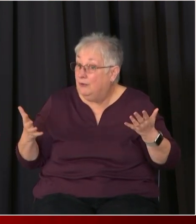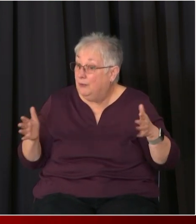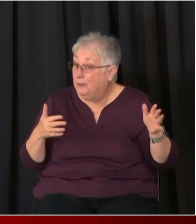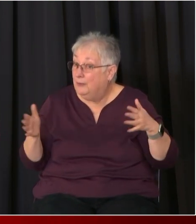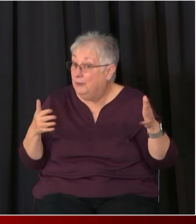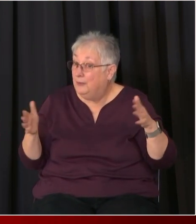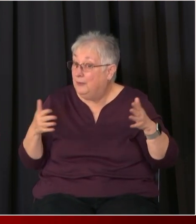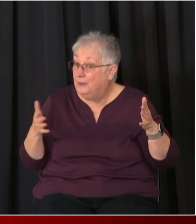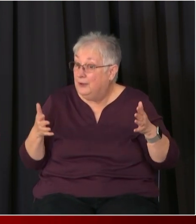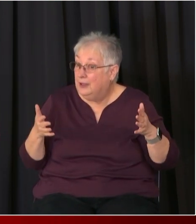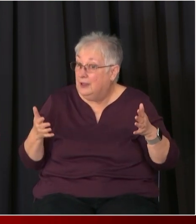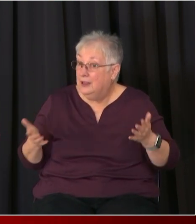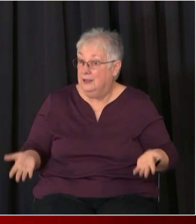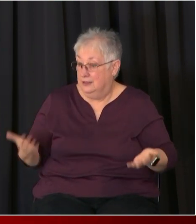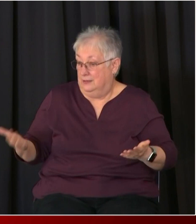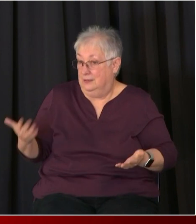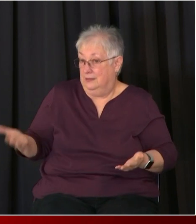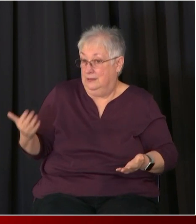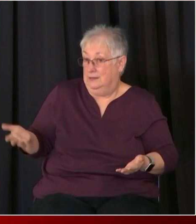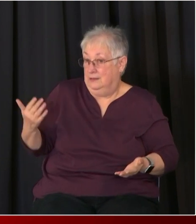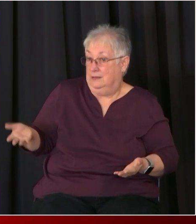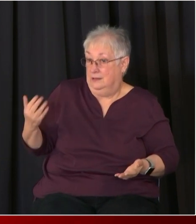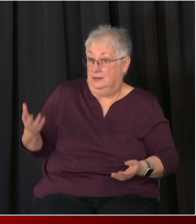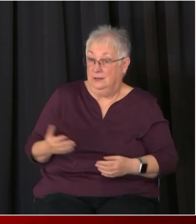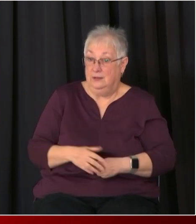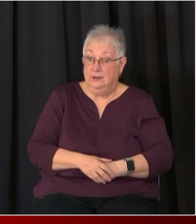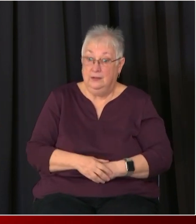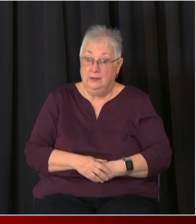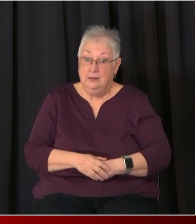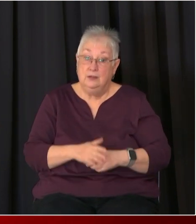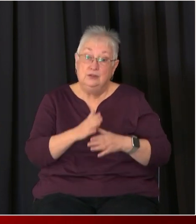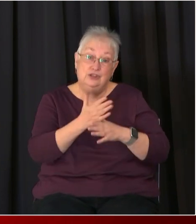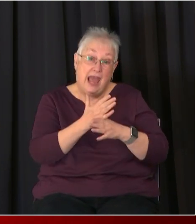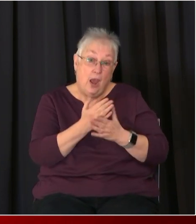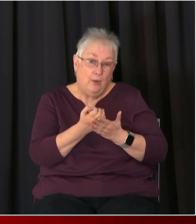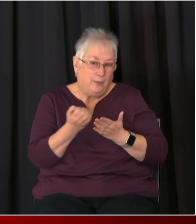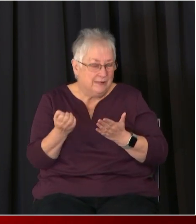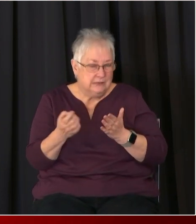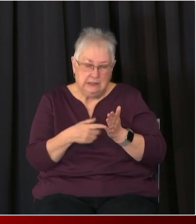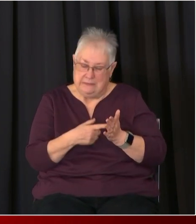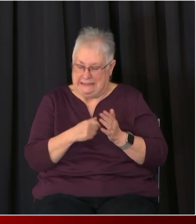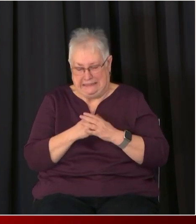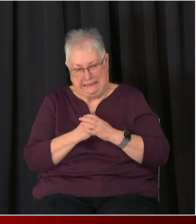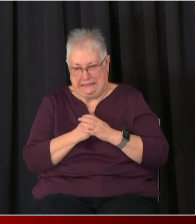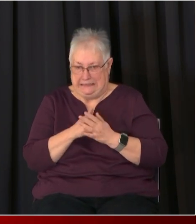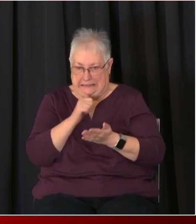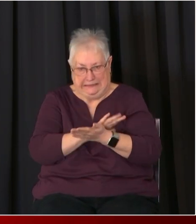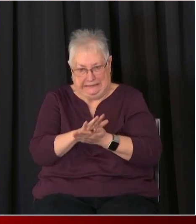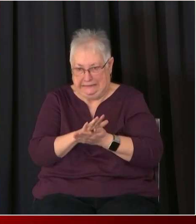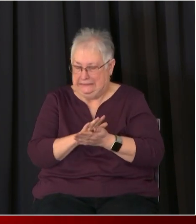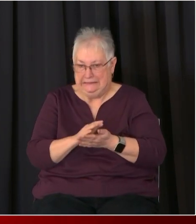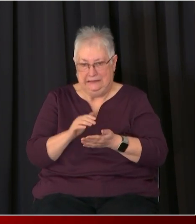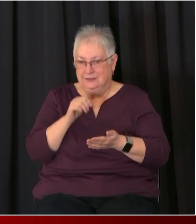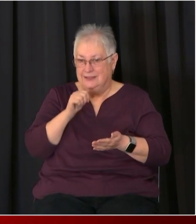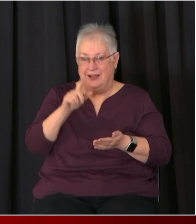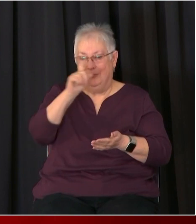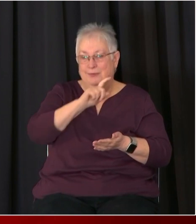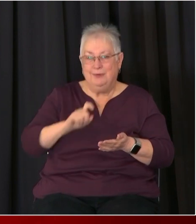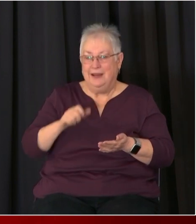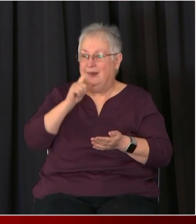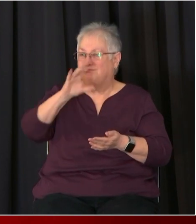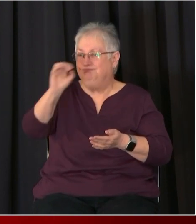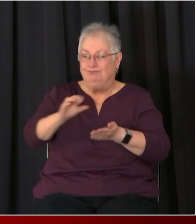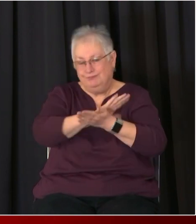classes and shared equipment that may or may not be sanitized are often cited as some of the sources